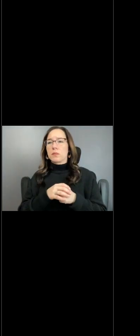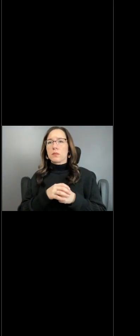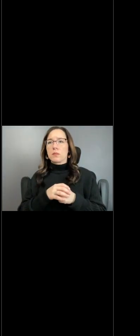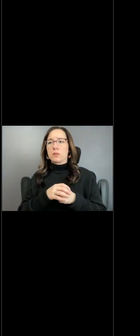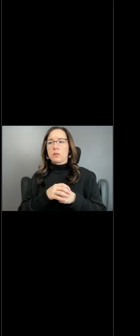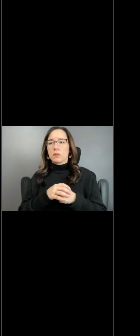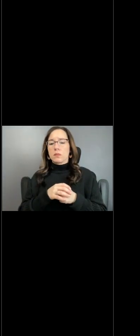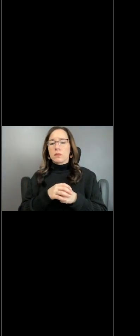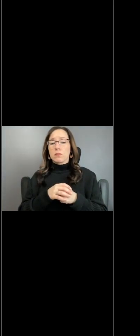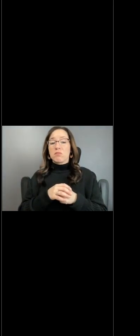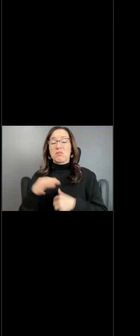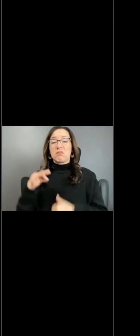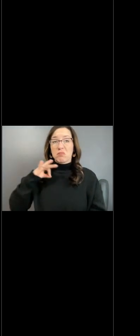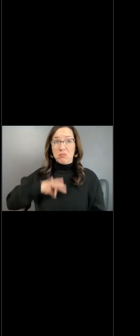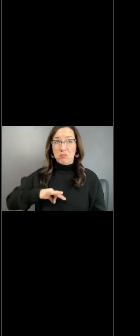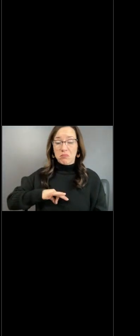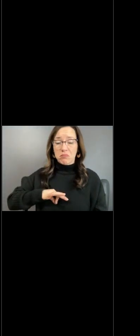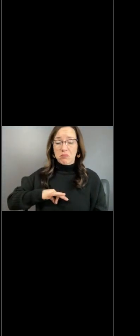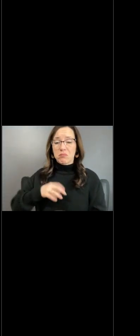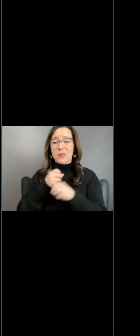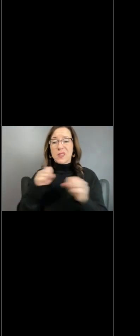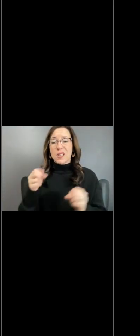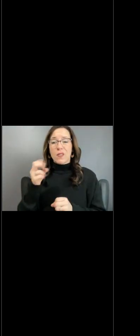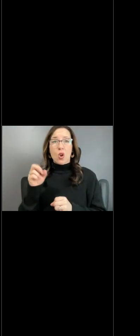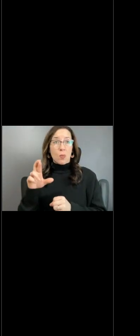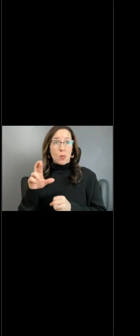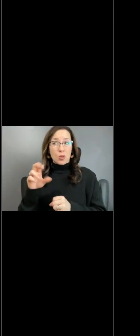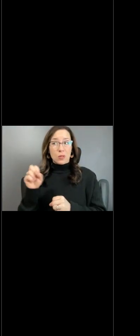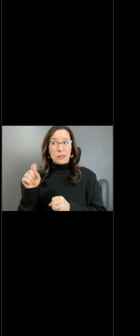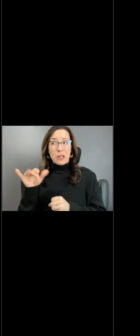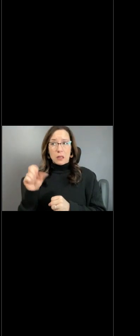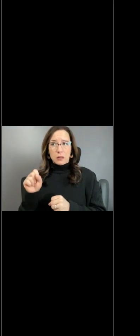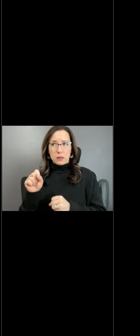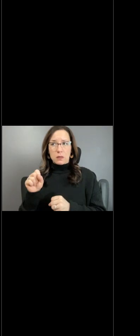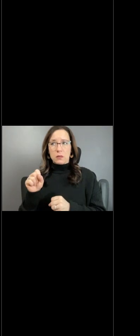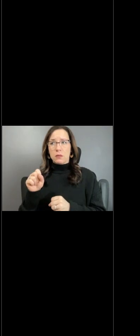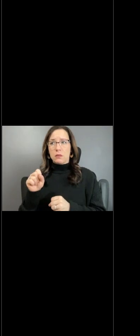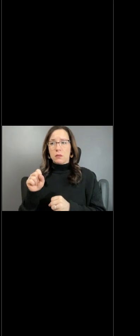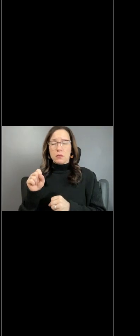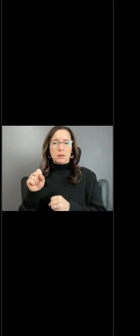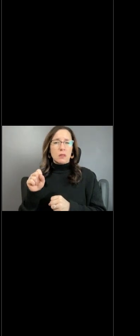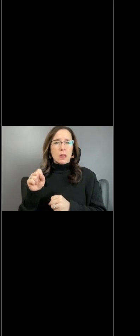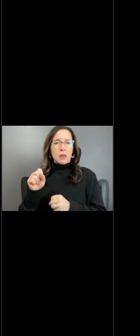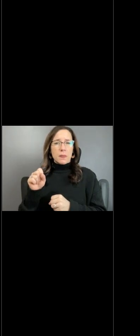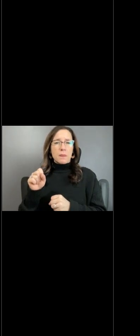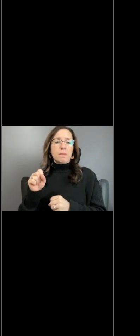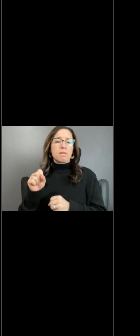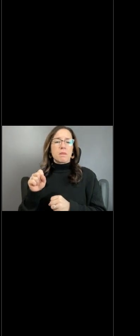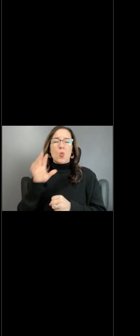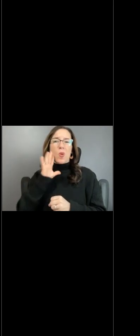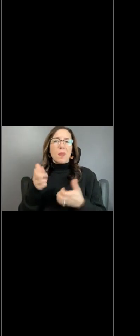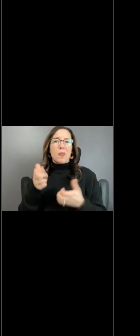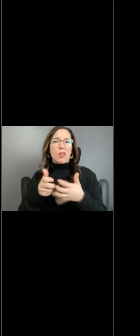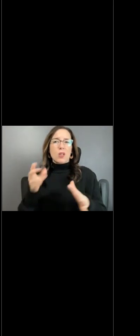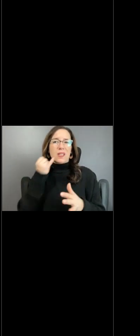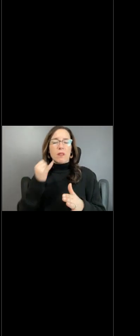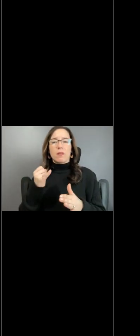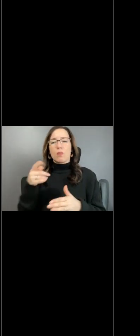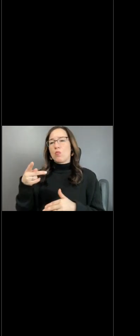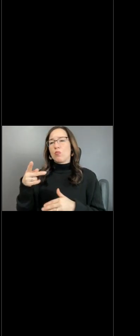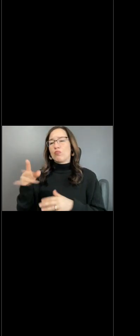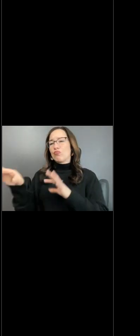The benefit of safe harbor status may be lost if provisions are selected from more